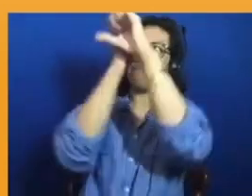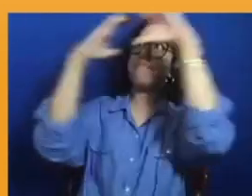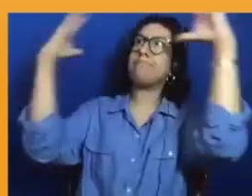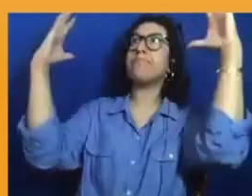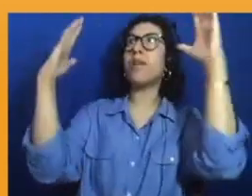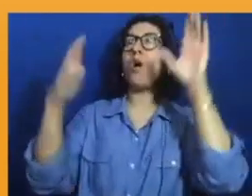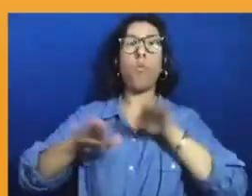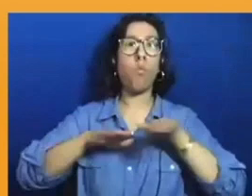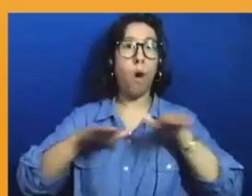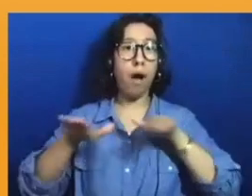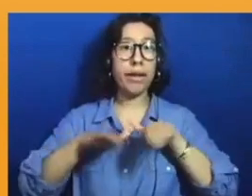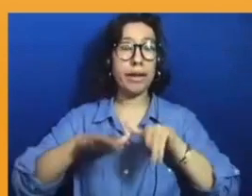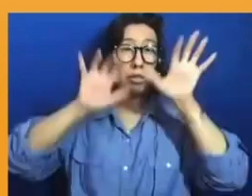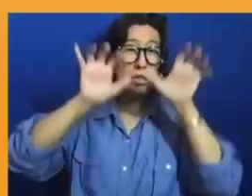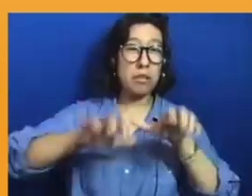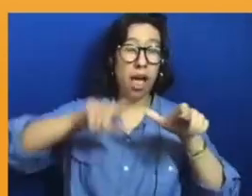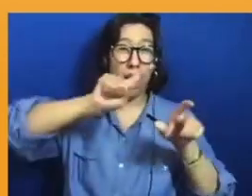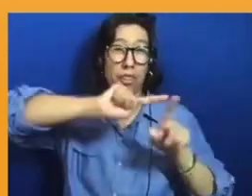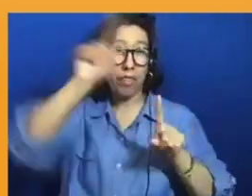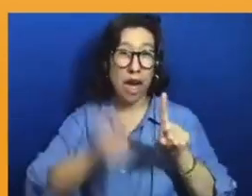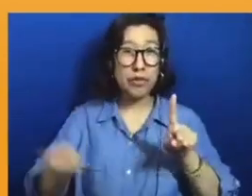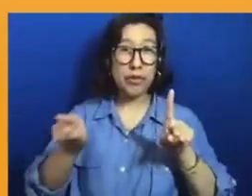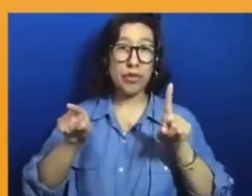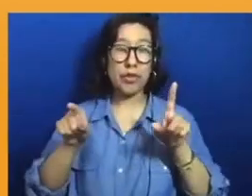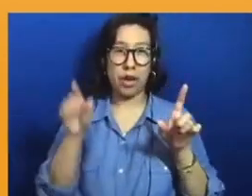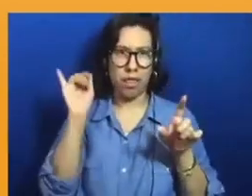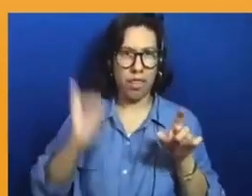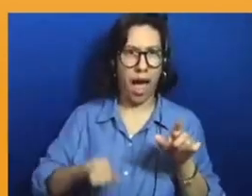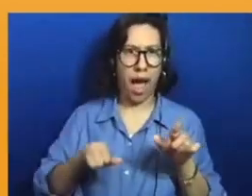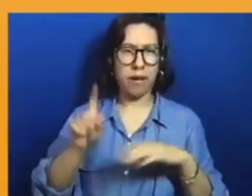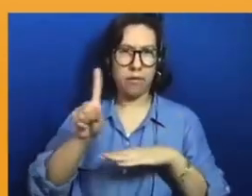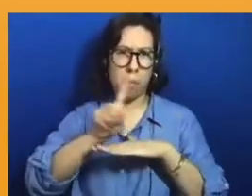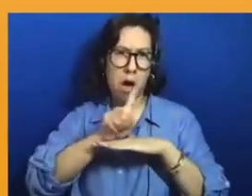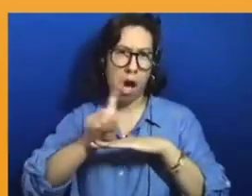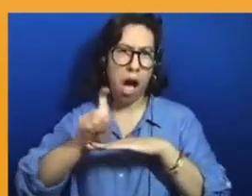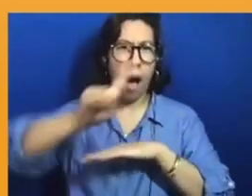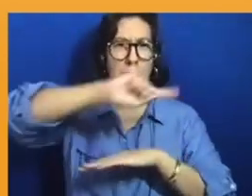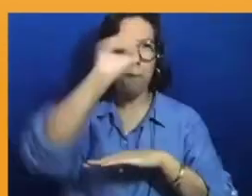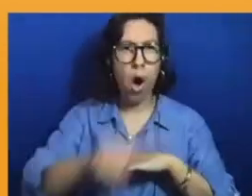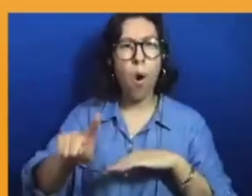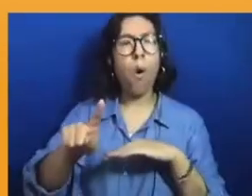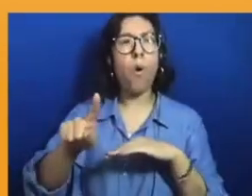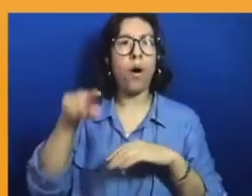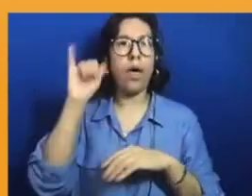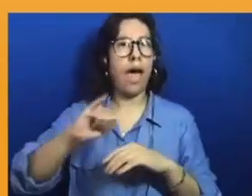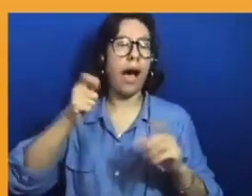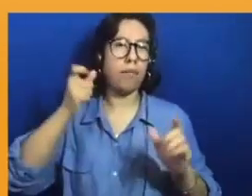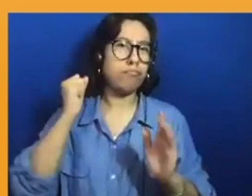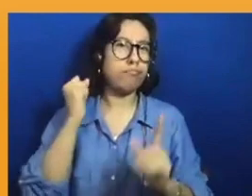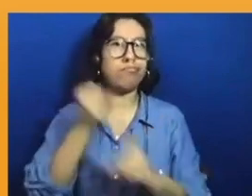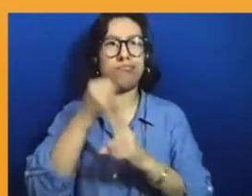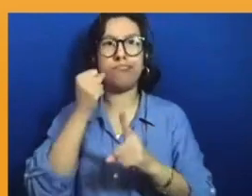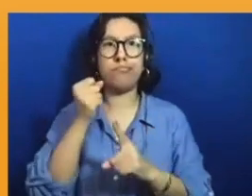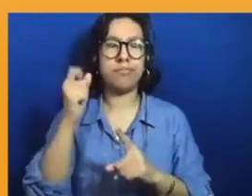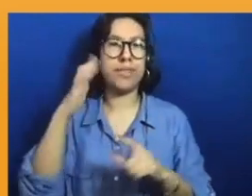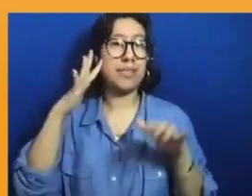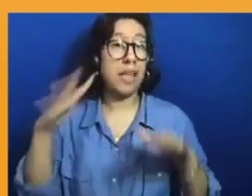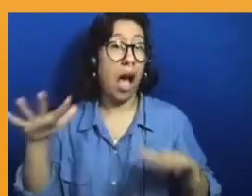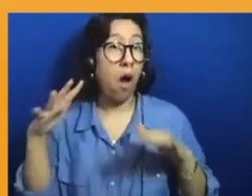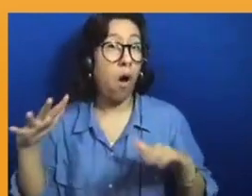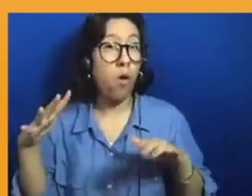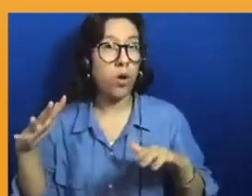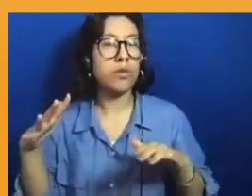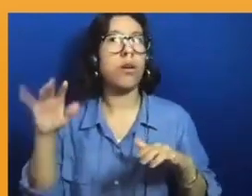that exact time when the rhythm pads would, you know, click on that sound. And that's what I think is